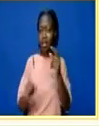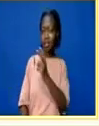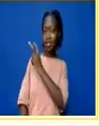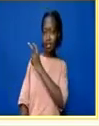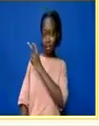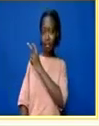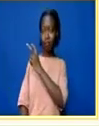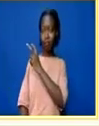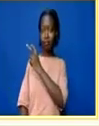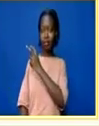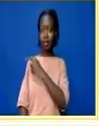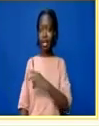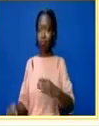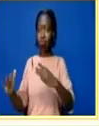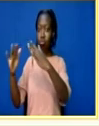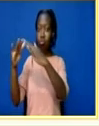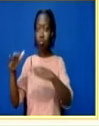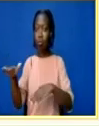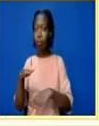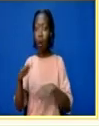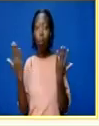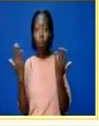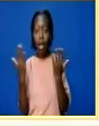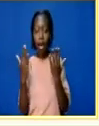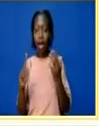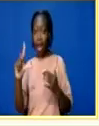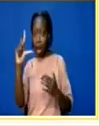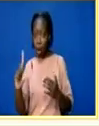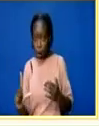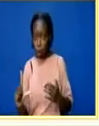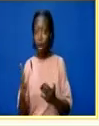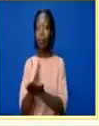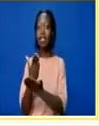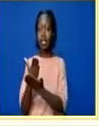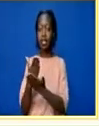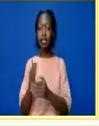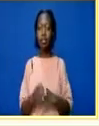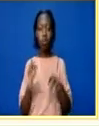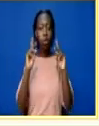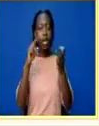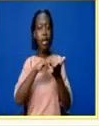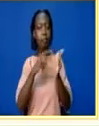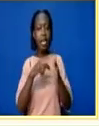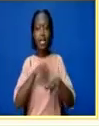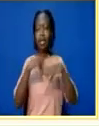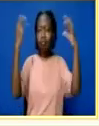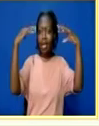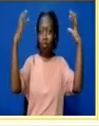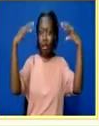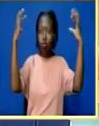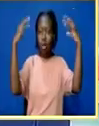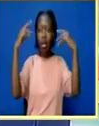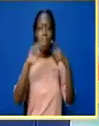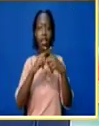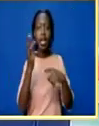the deposition site, mm-hmm, is at the lower part. Okay. So what you're telling me is, when it rains and